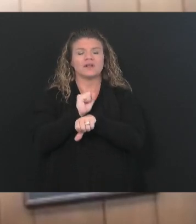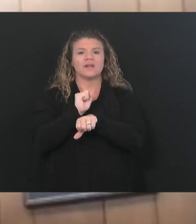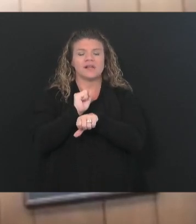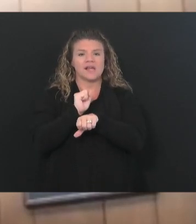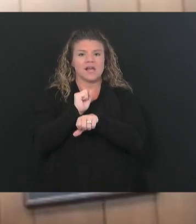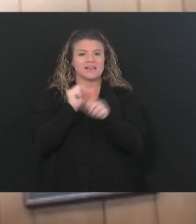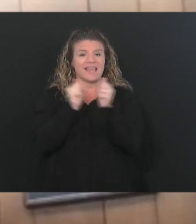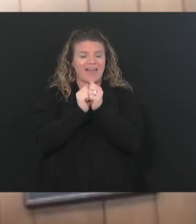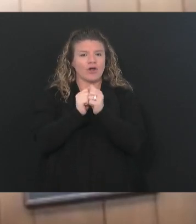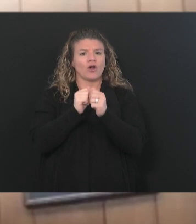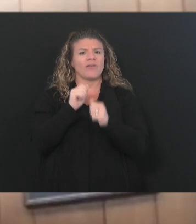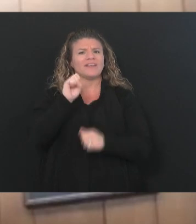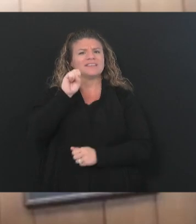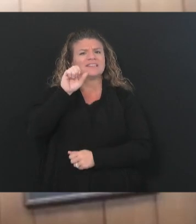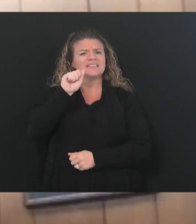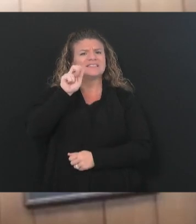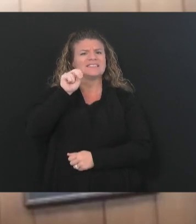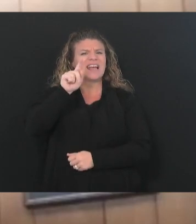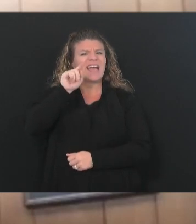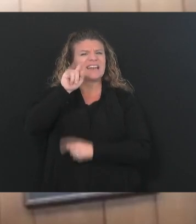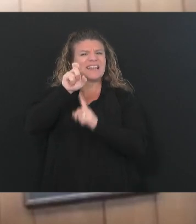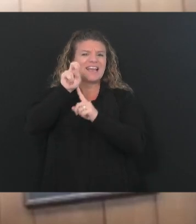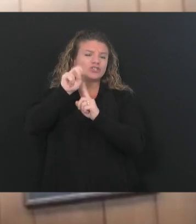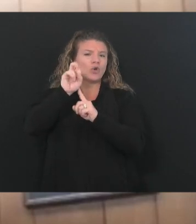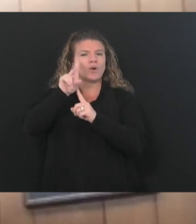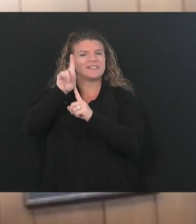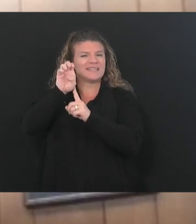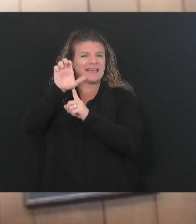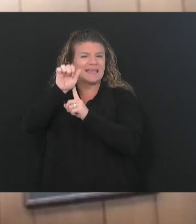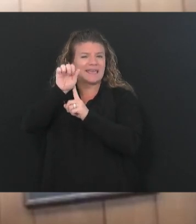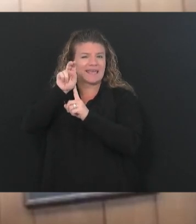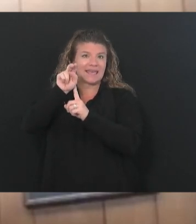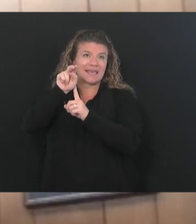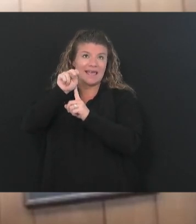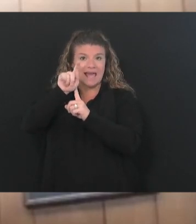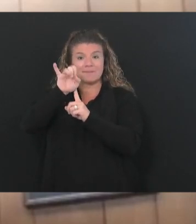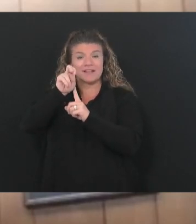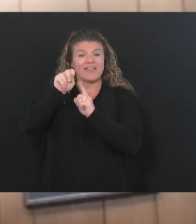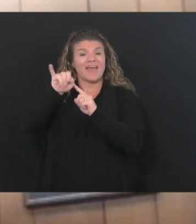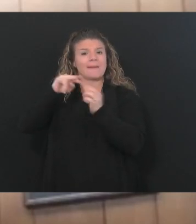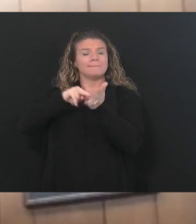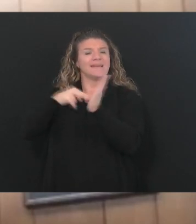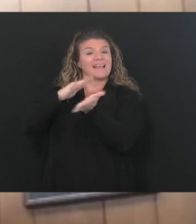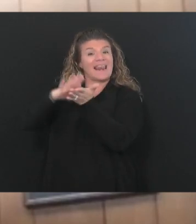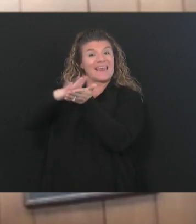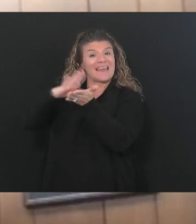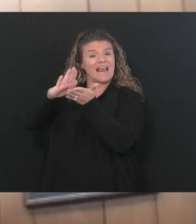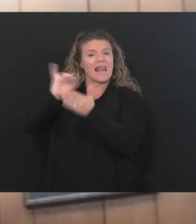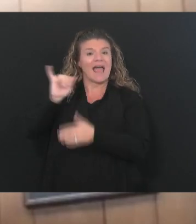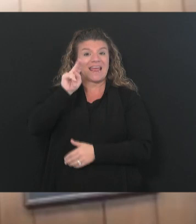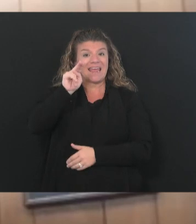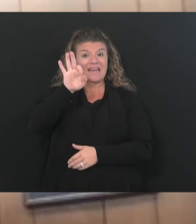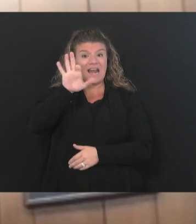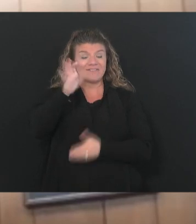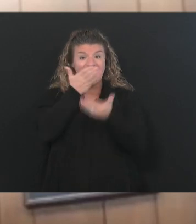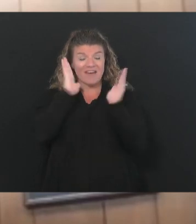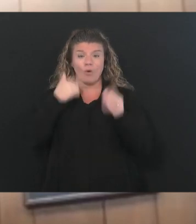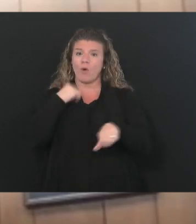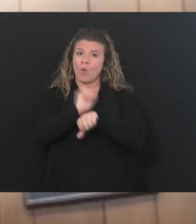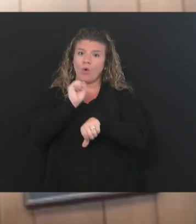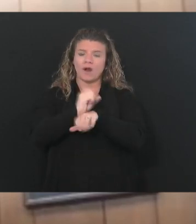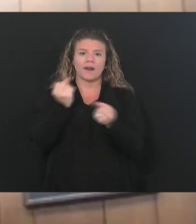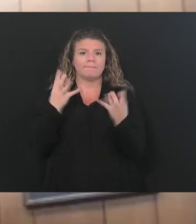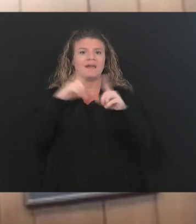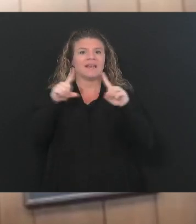we call the sanitation or decontamination of critical mass like the N95, and working multiple sources. And